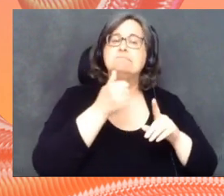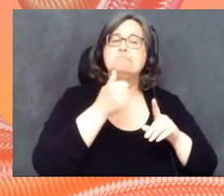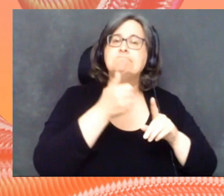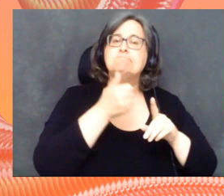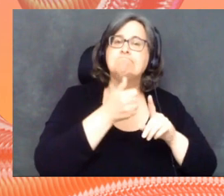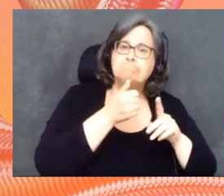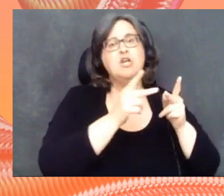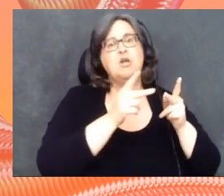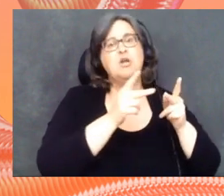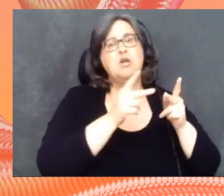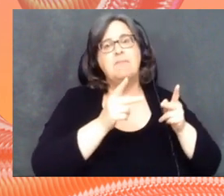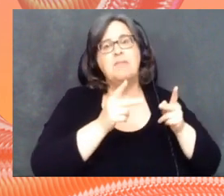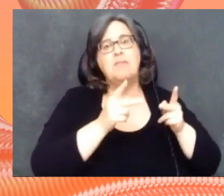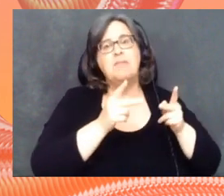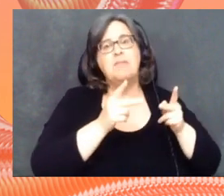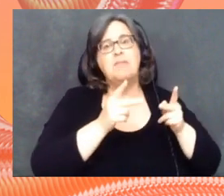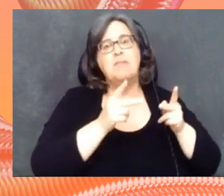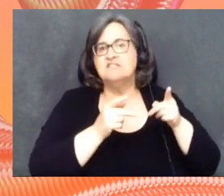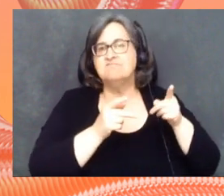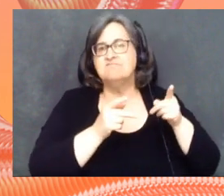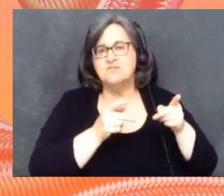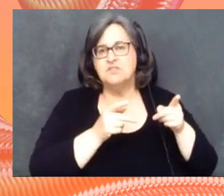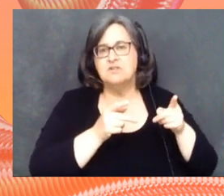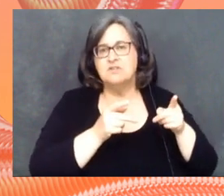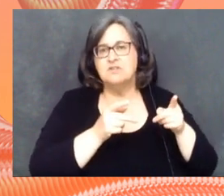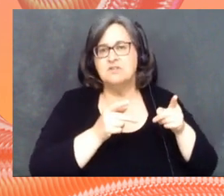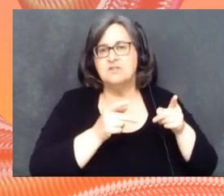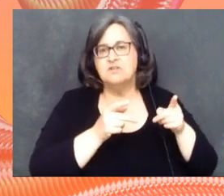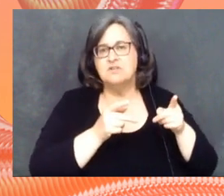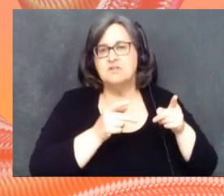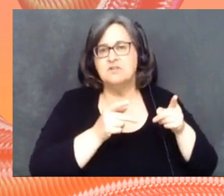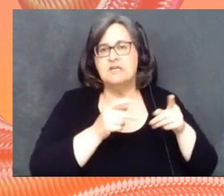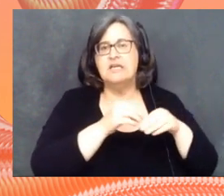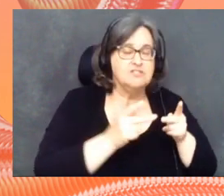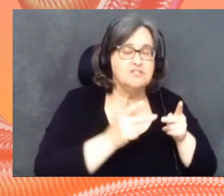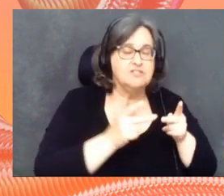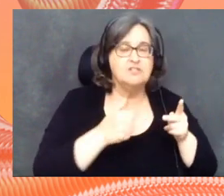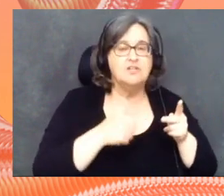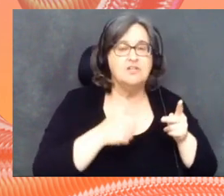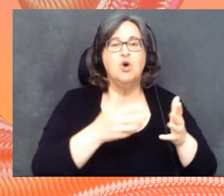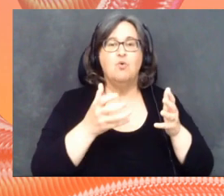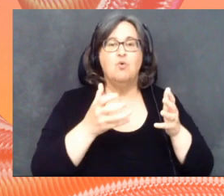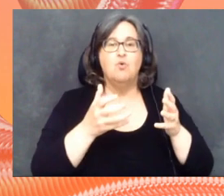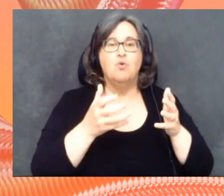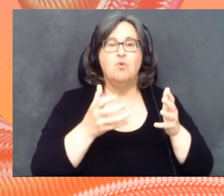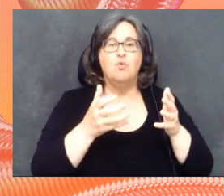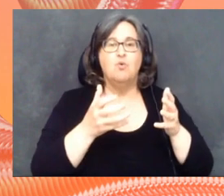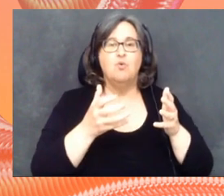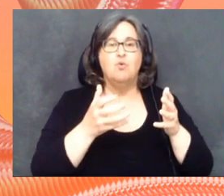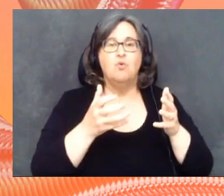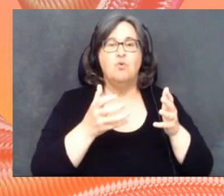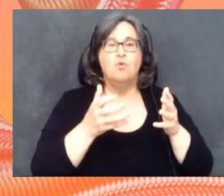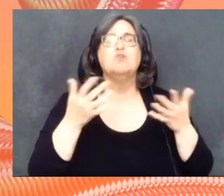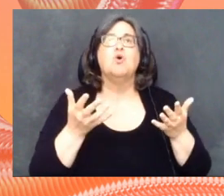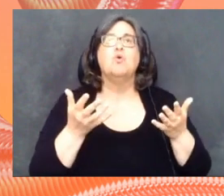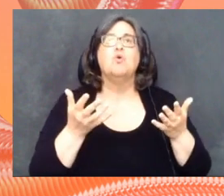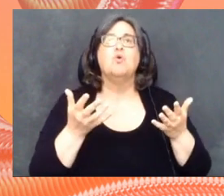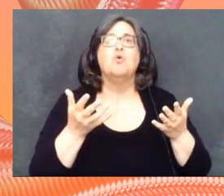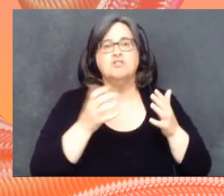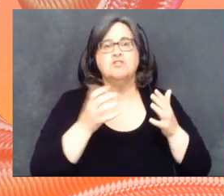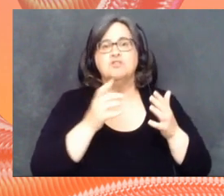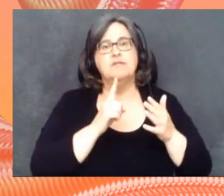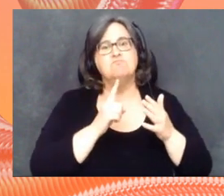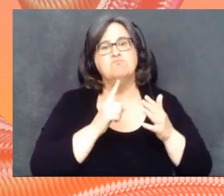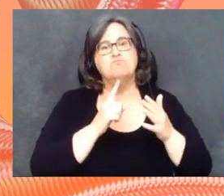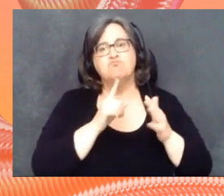want, is in a house, a place that we want the event to resonate with the event that we're